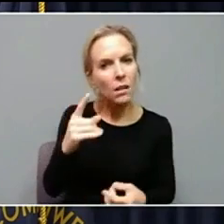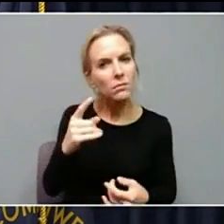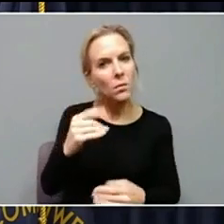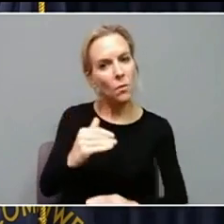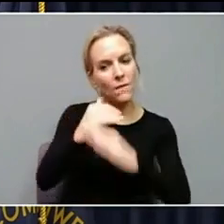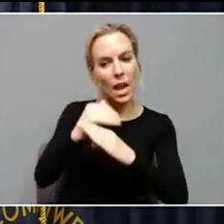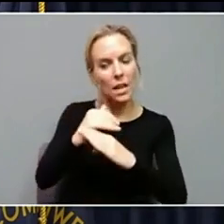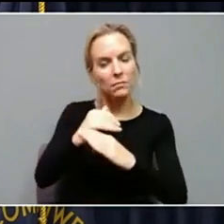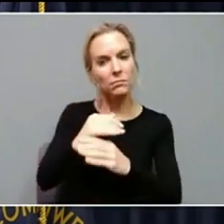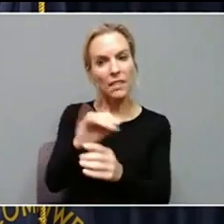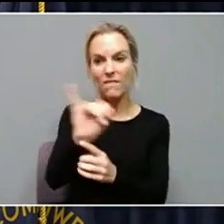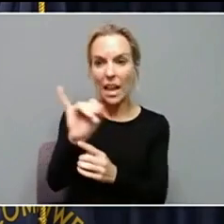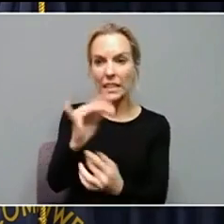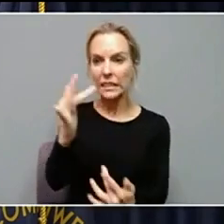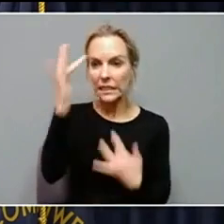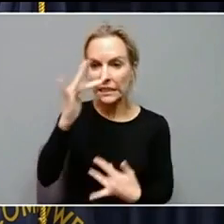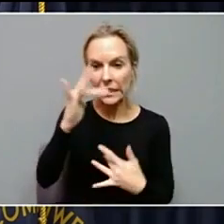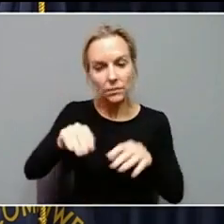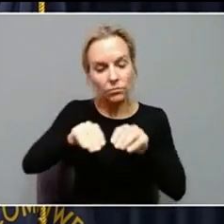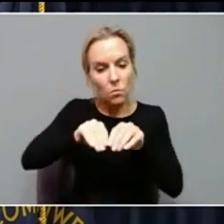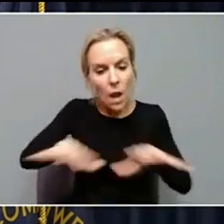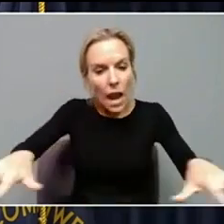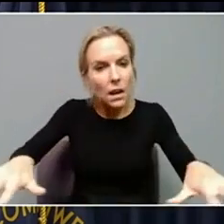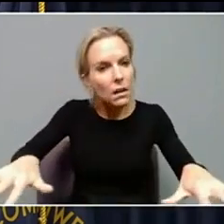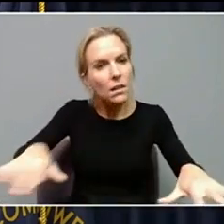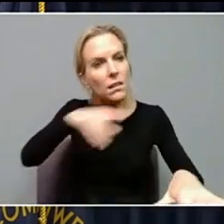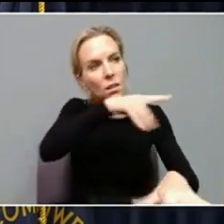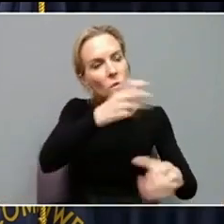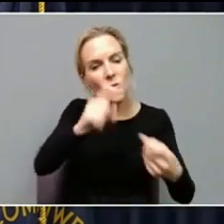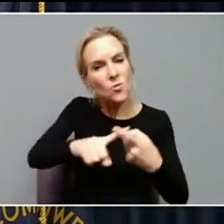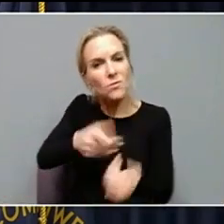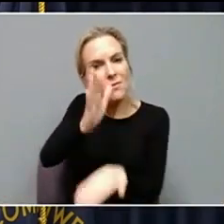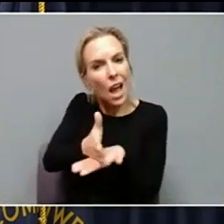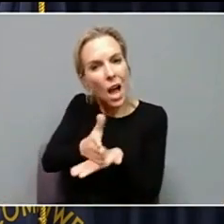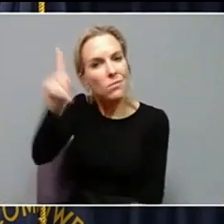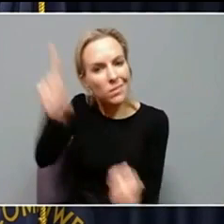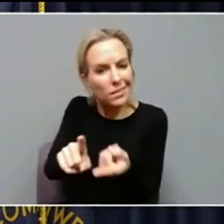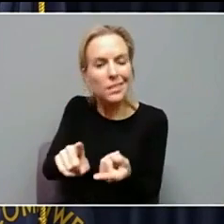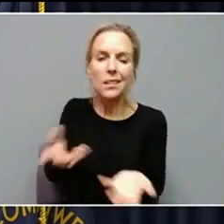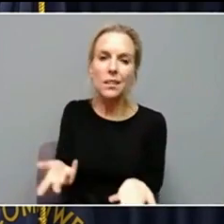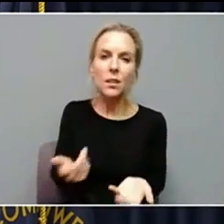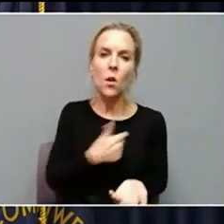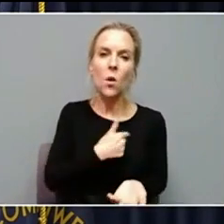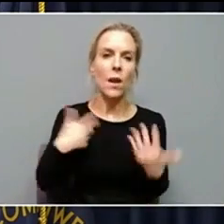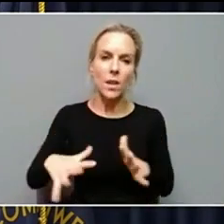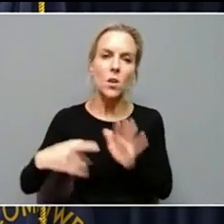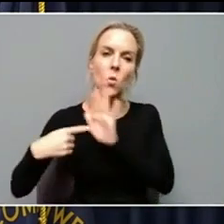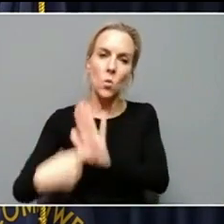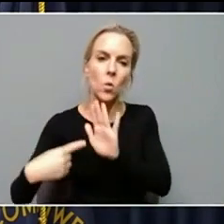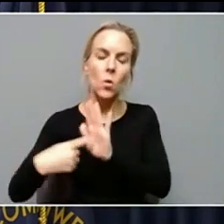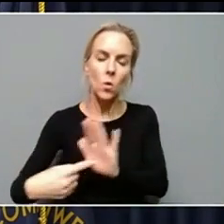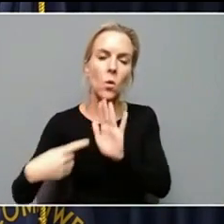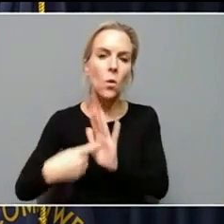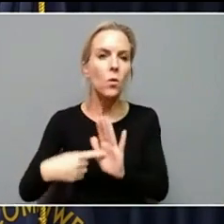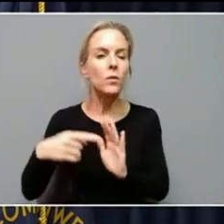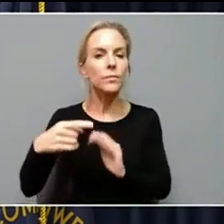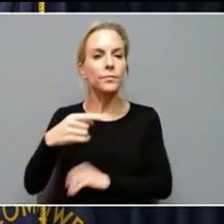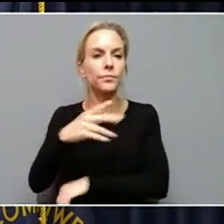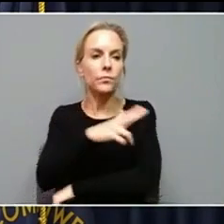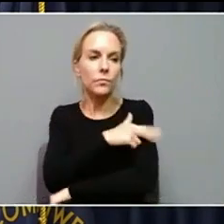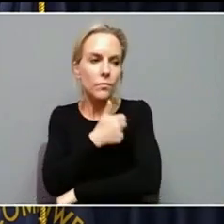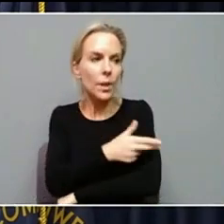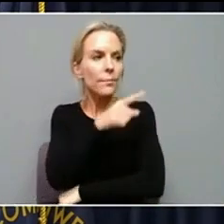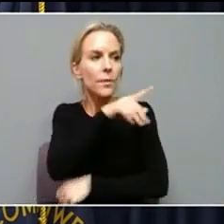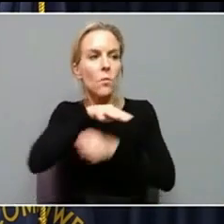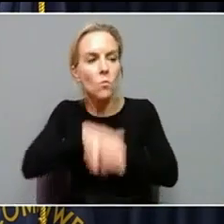which is exactly what we're facing. We've shown a lot of videos about our struggling hospitals, and we're going to talk